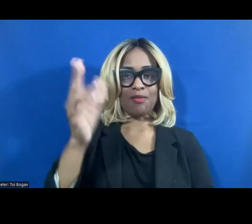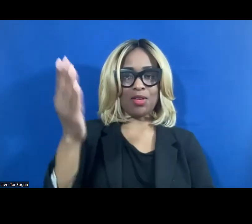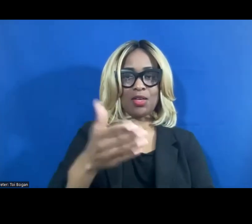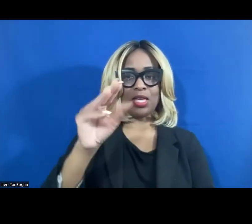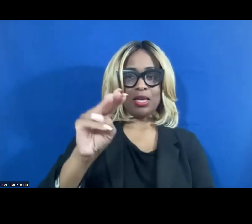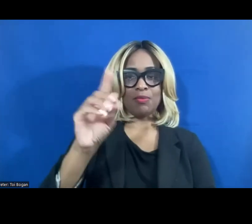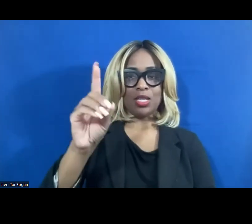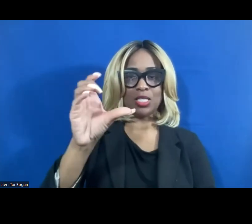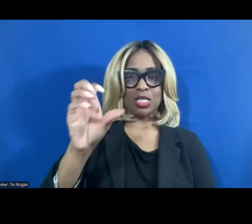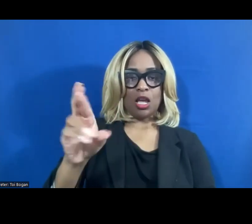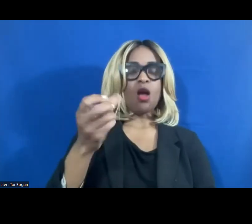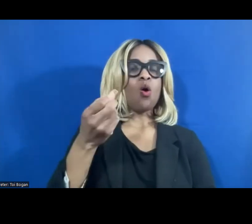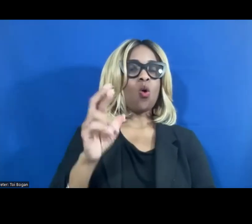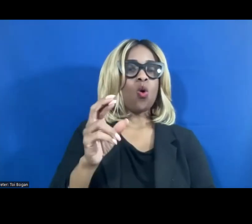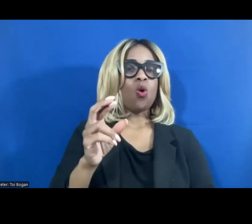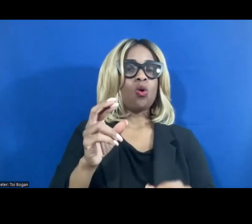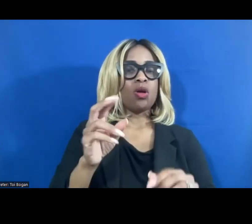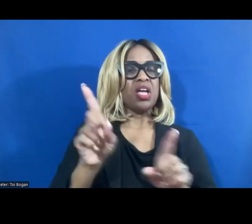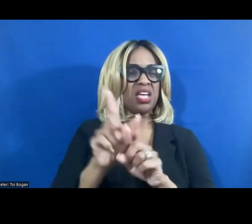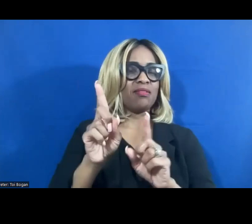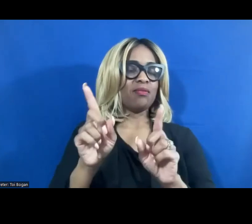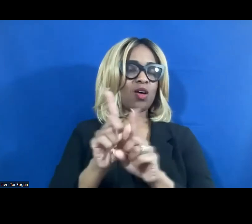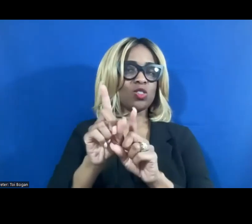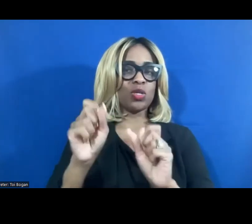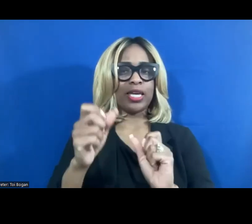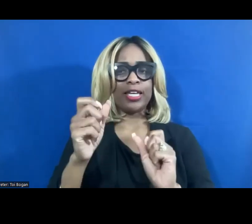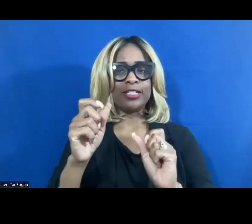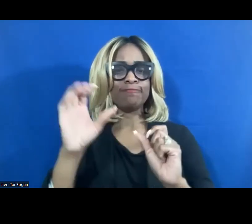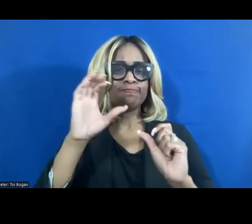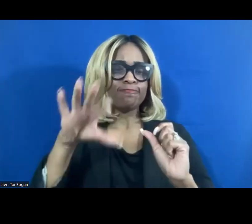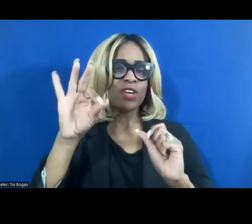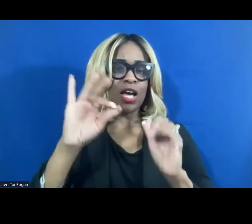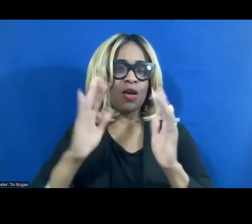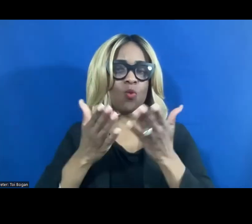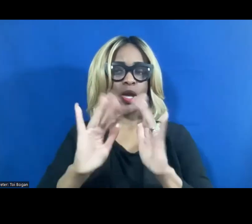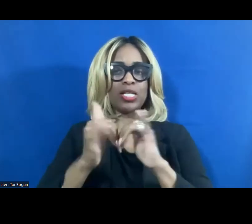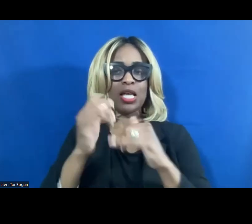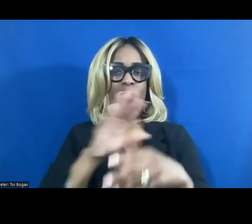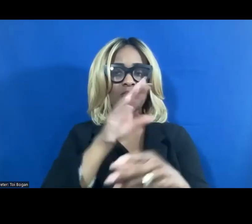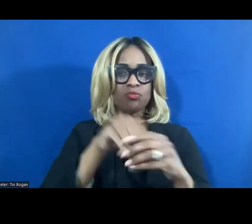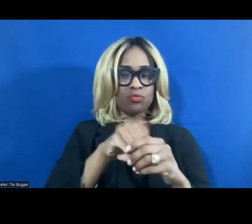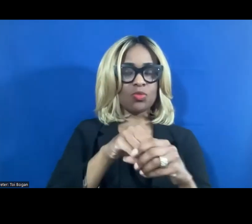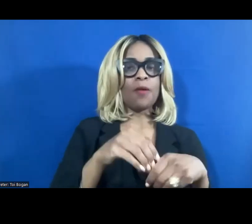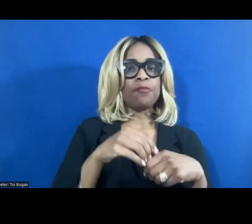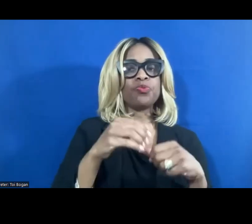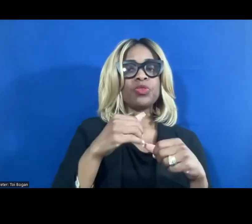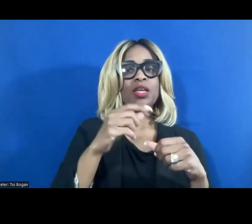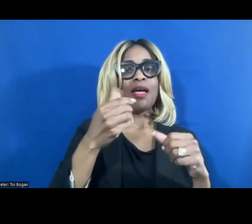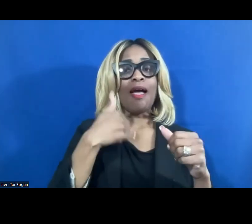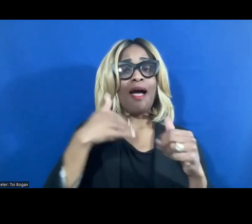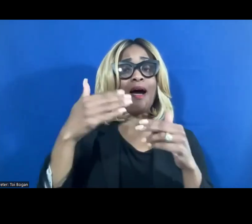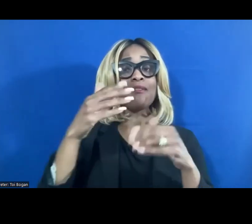www.michigan.gov/MDCR, where you can also explore ways to get involved. Please check out the pledge that is available for download